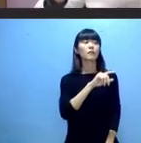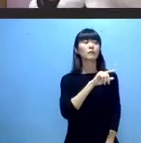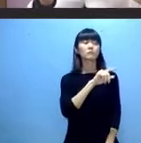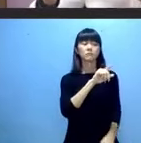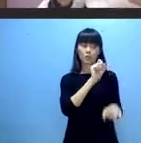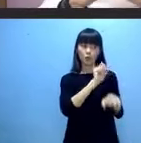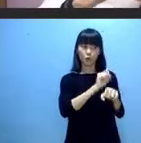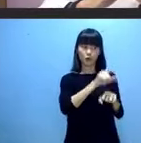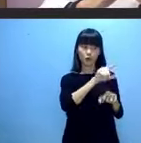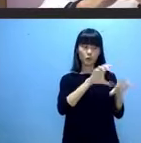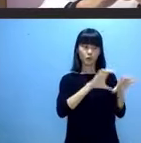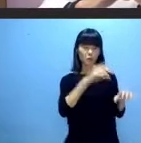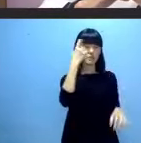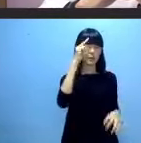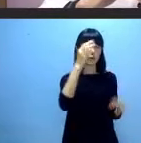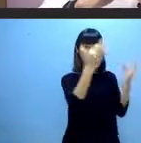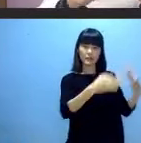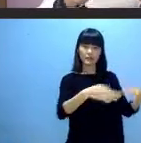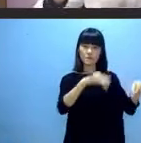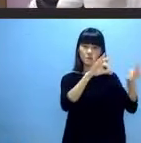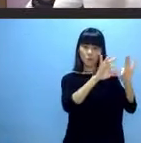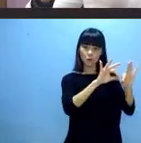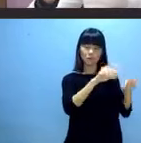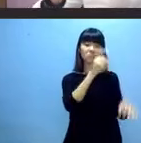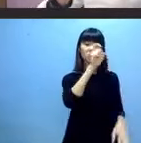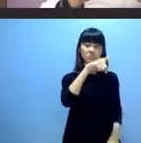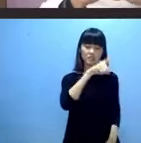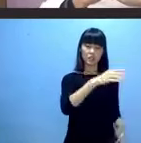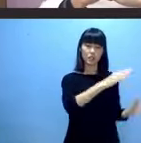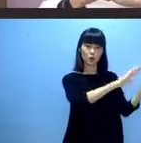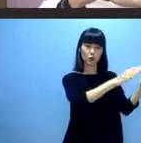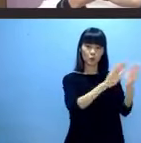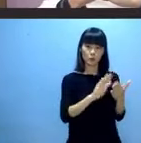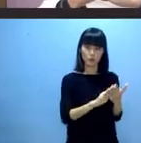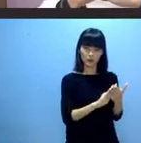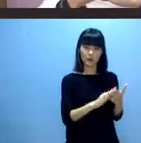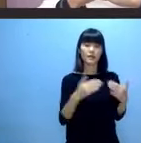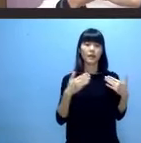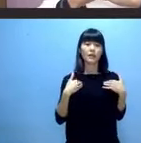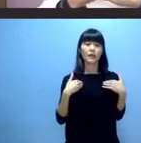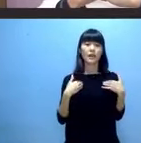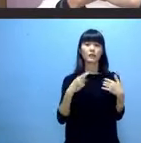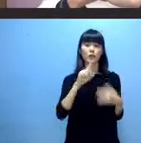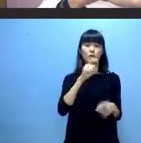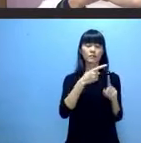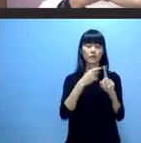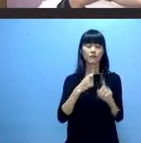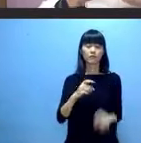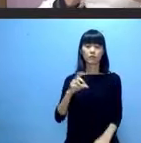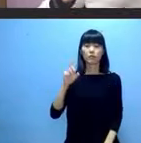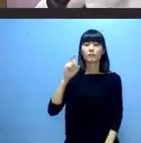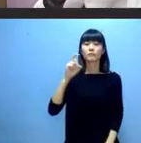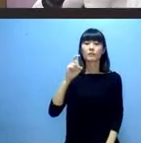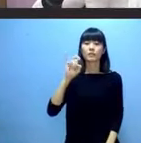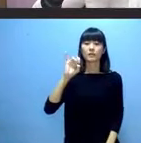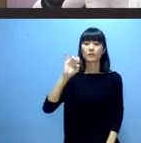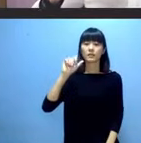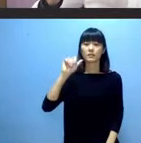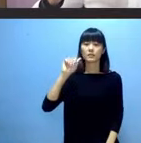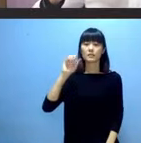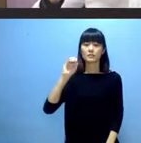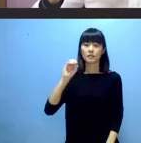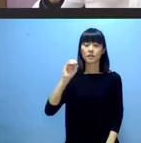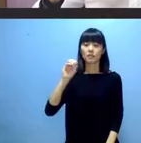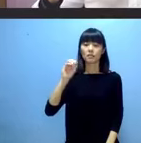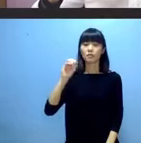the important communities among us. There is a question from Xiao Qi Qing, and this is a slightly